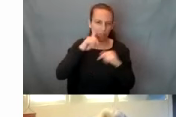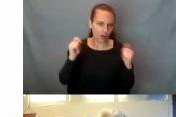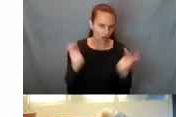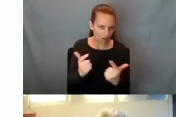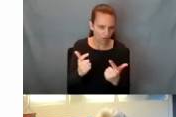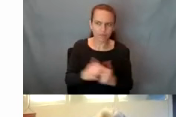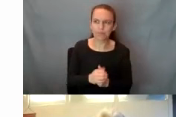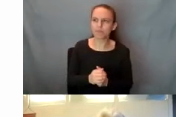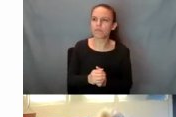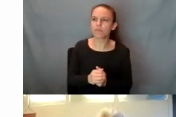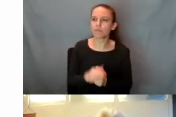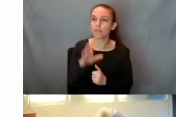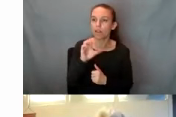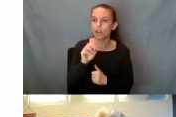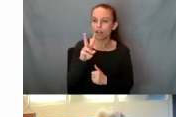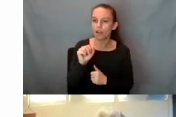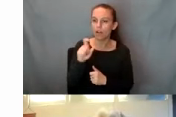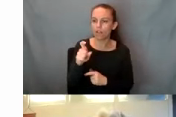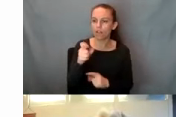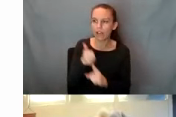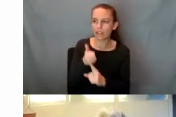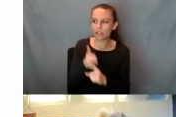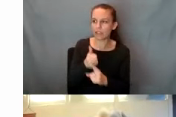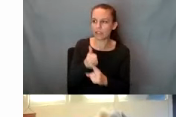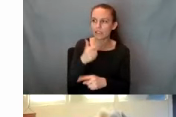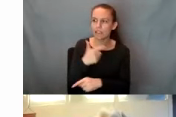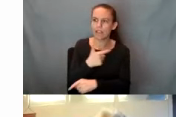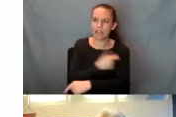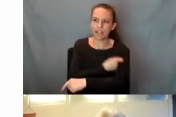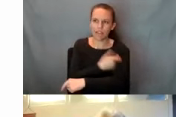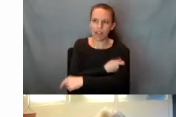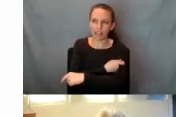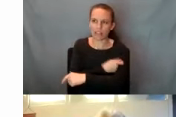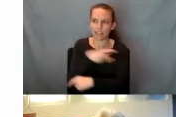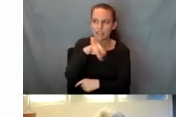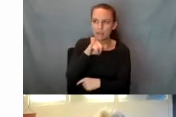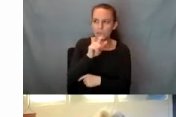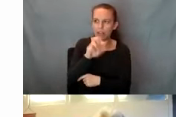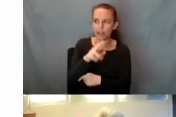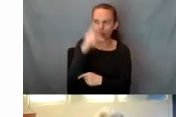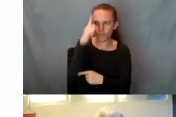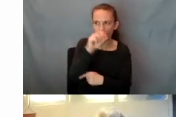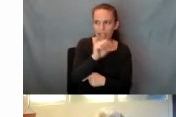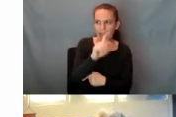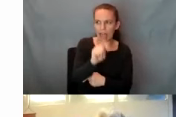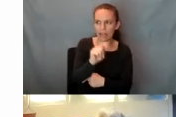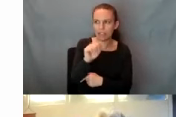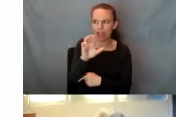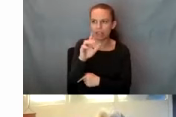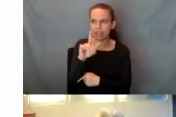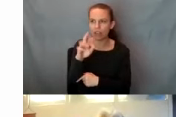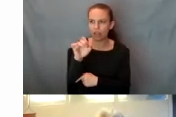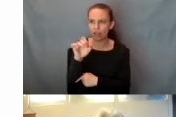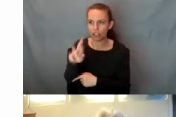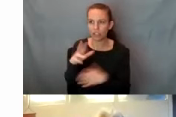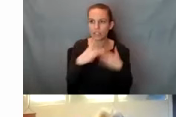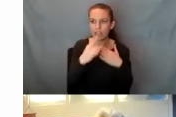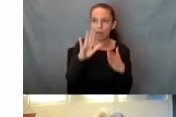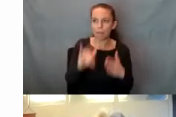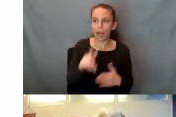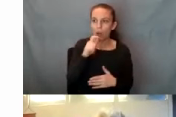COVAX is the vaccines pillar of the ACT Accelerator. It's co-led by Gavi, the Coalition for